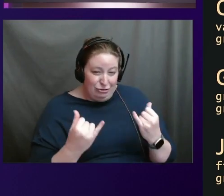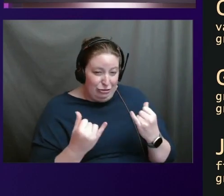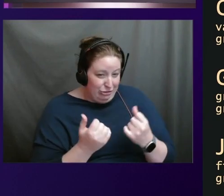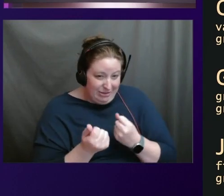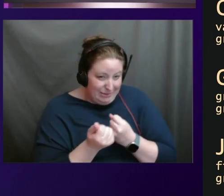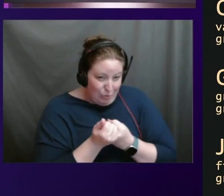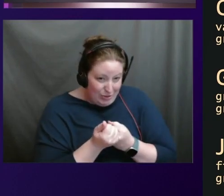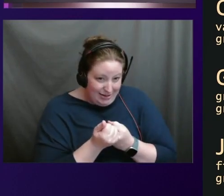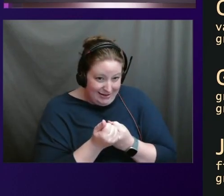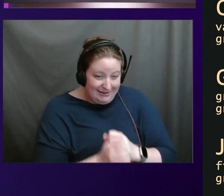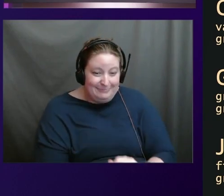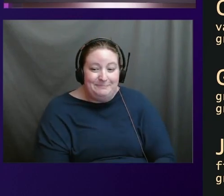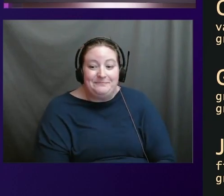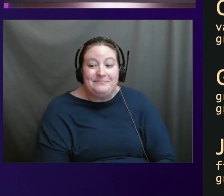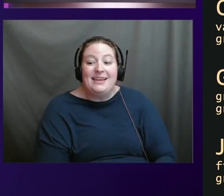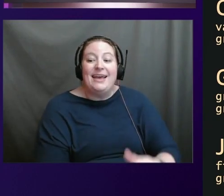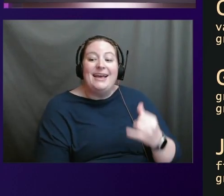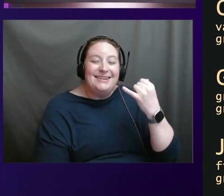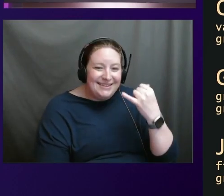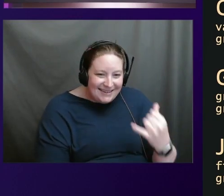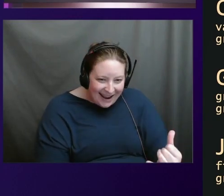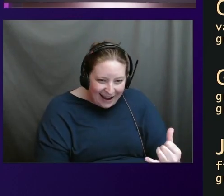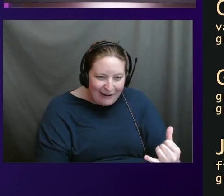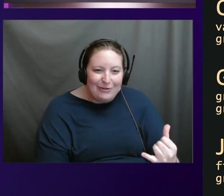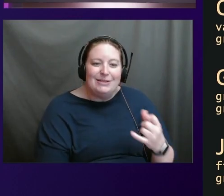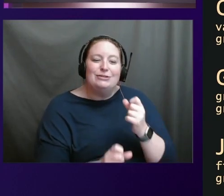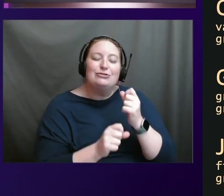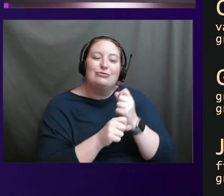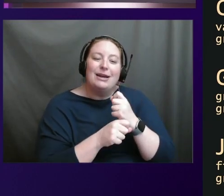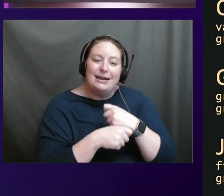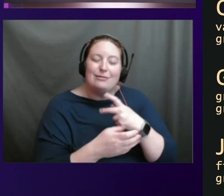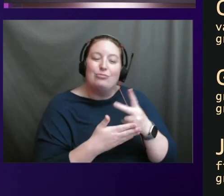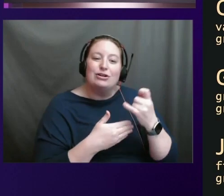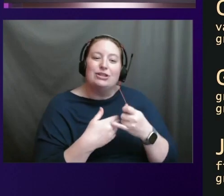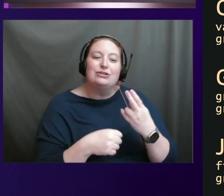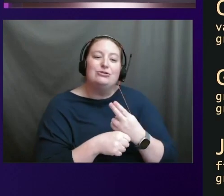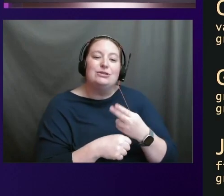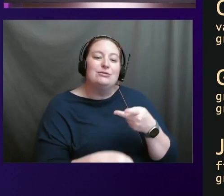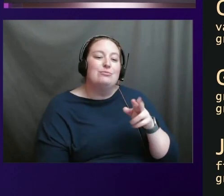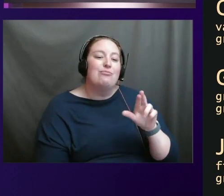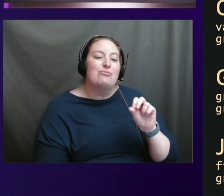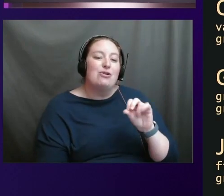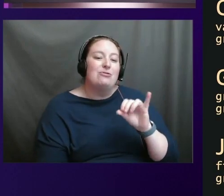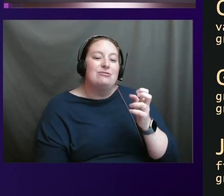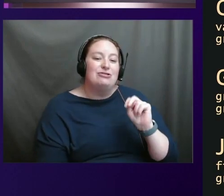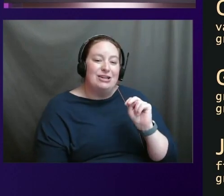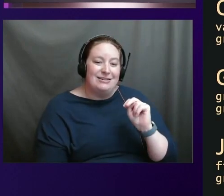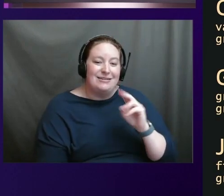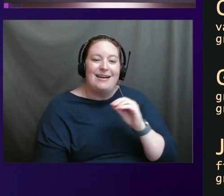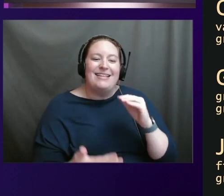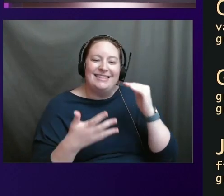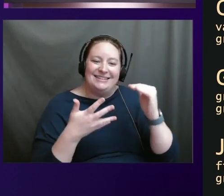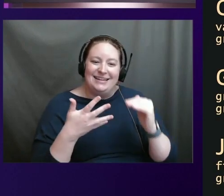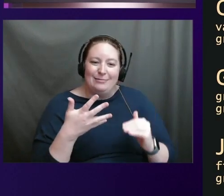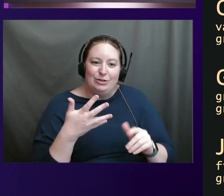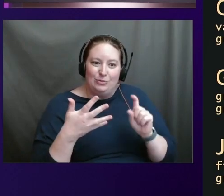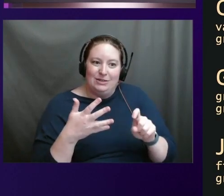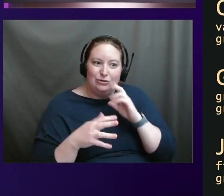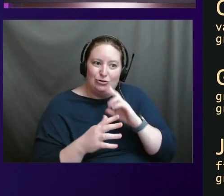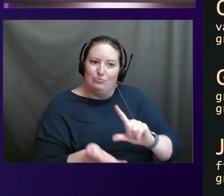now let's go ahead and create a project using Progen and go through the steps that you would need to do to publish your